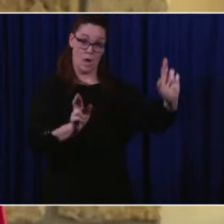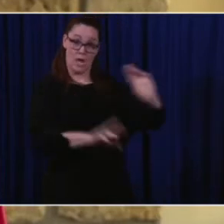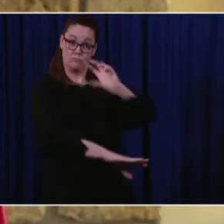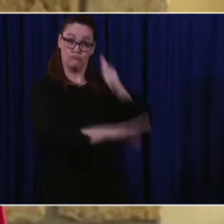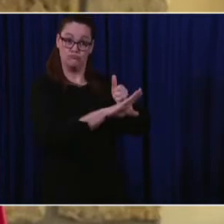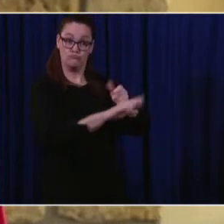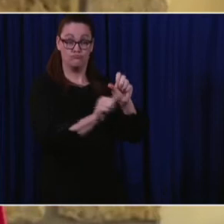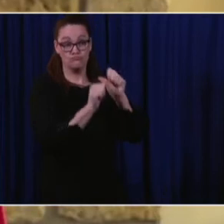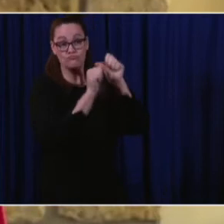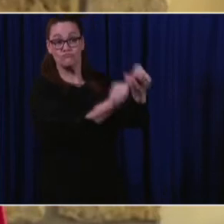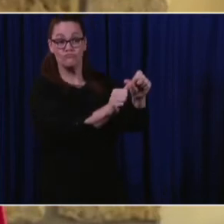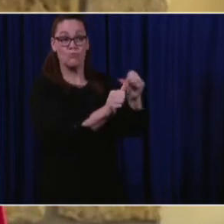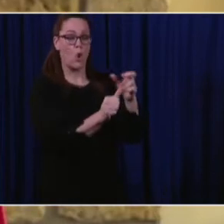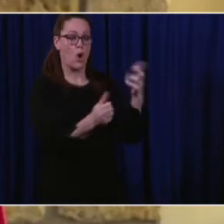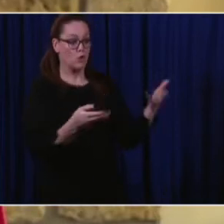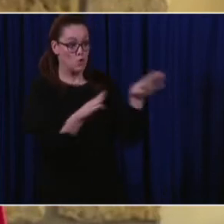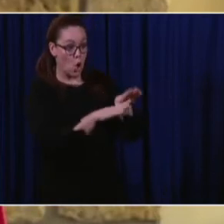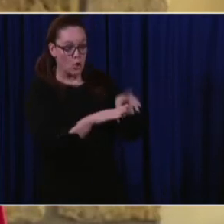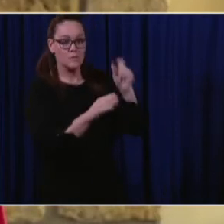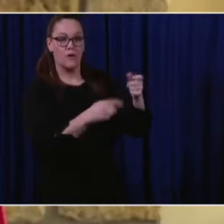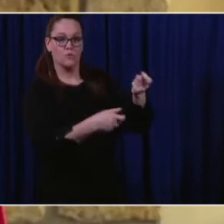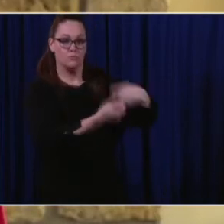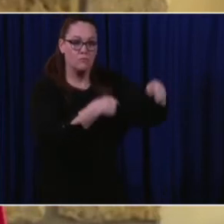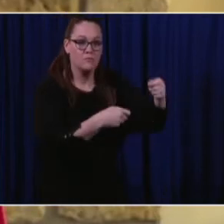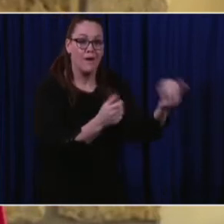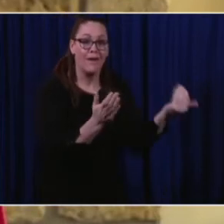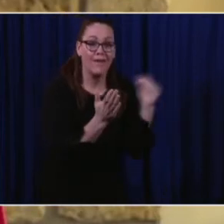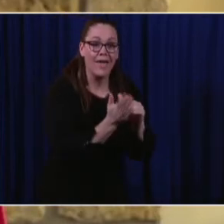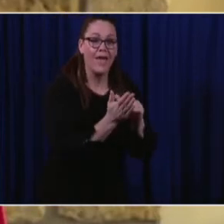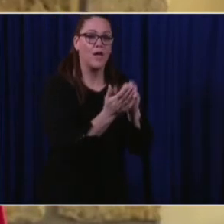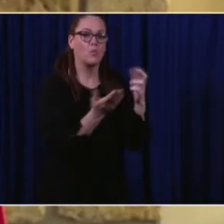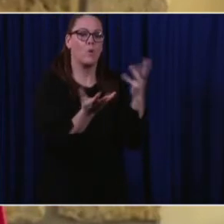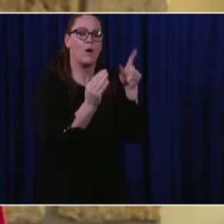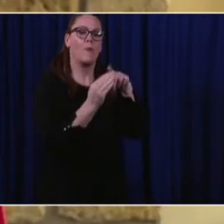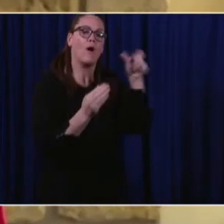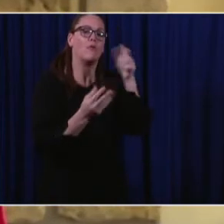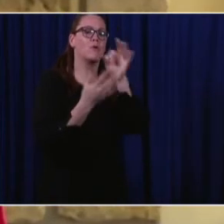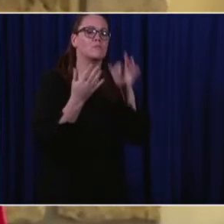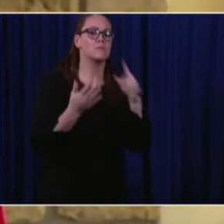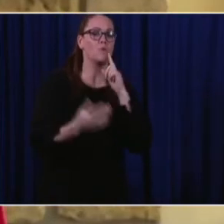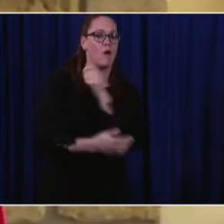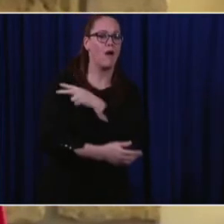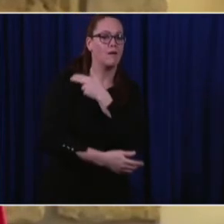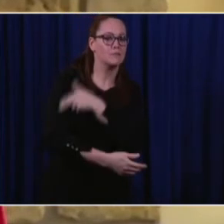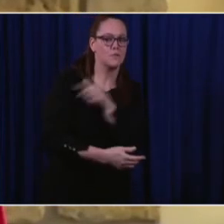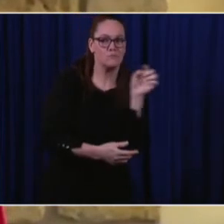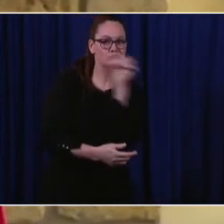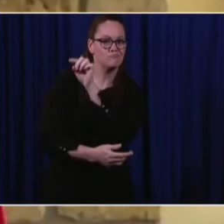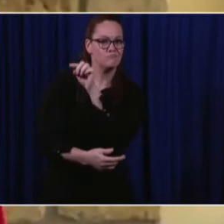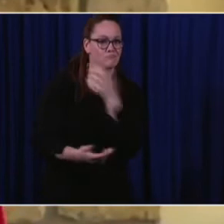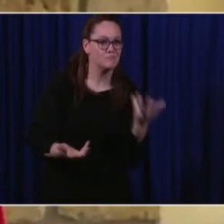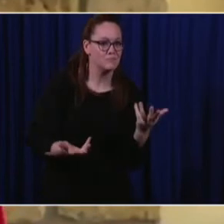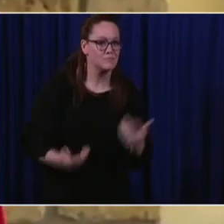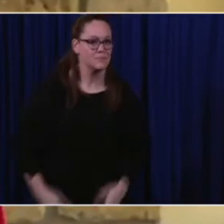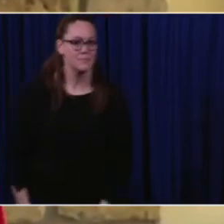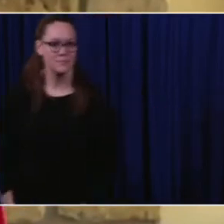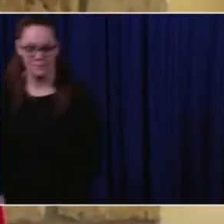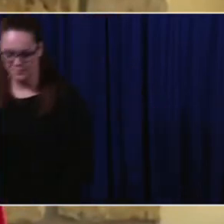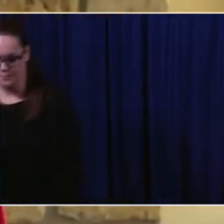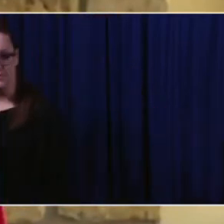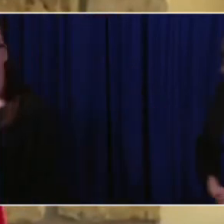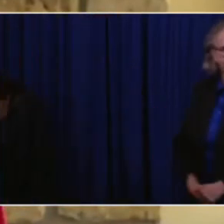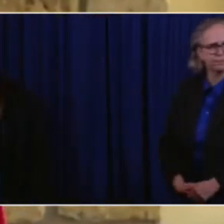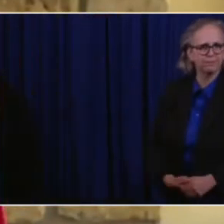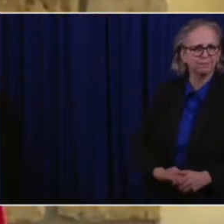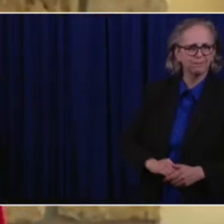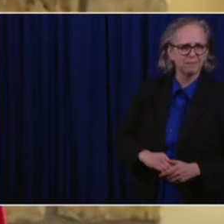Where are we at with possibly having to open up like alternative hospital sites? Yeah, I'll refer to our